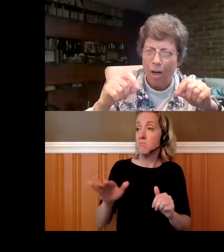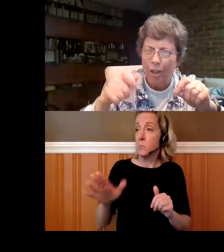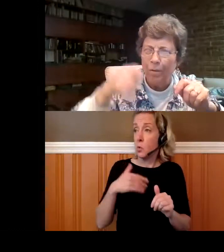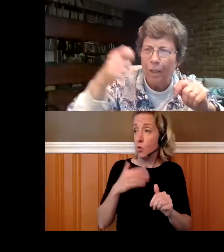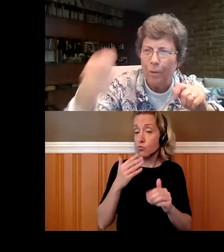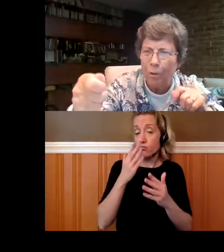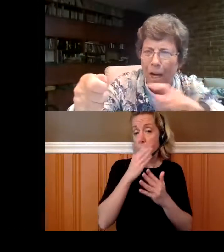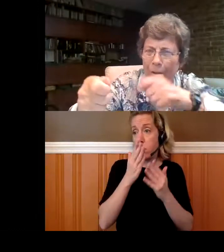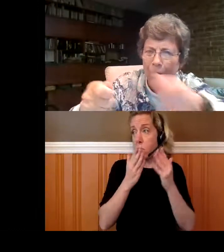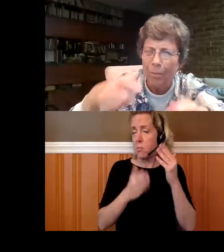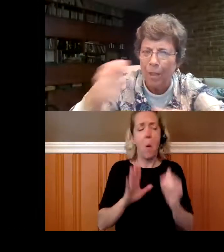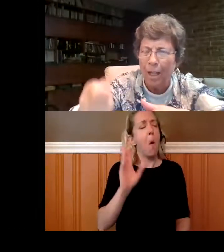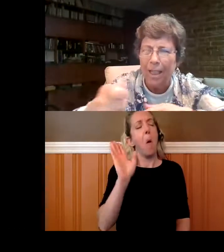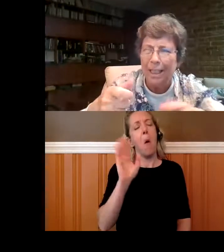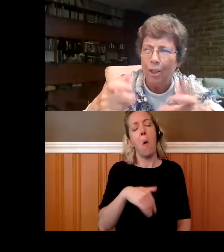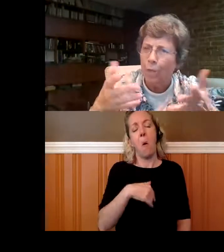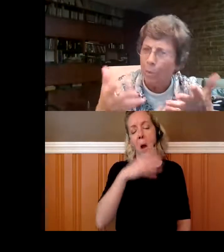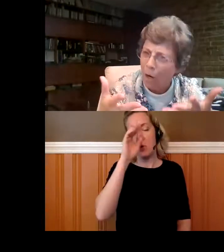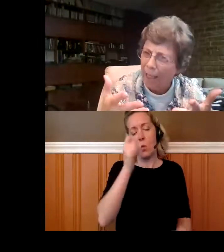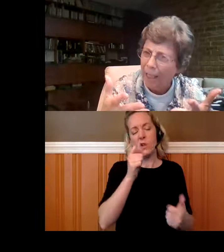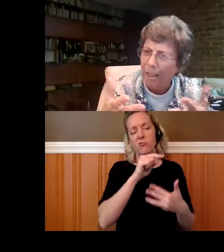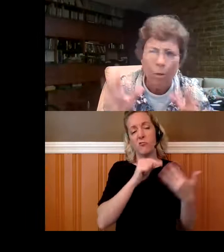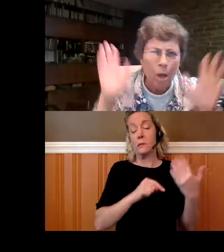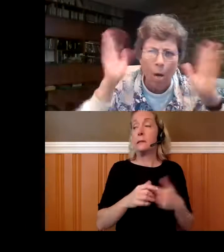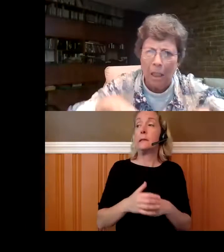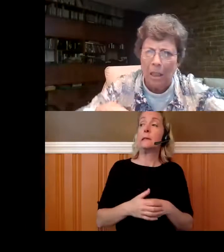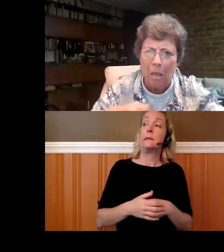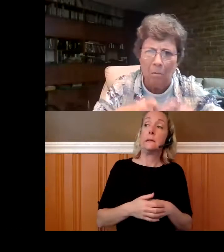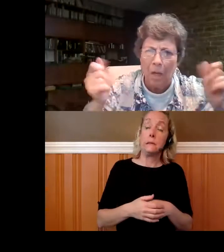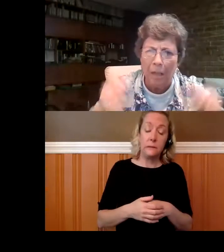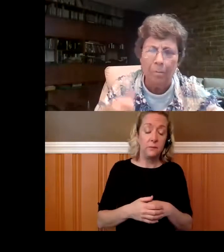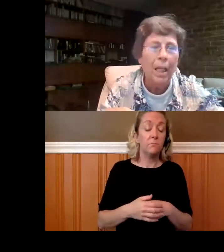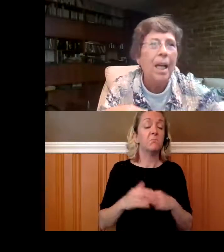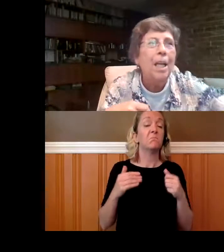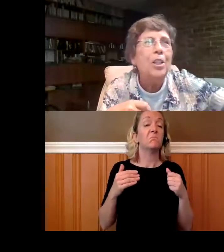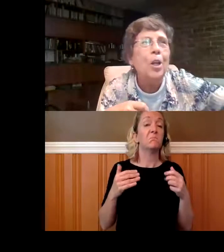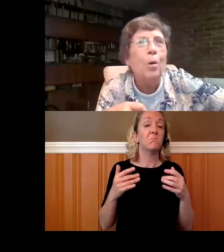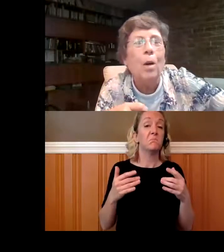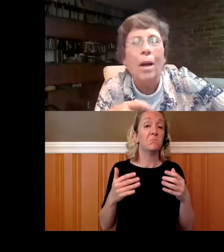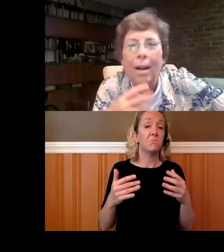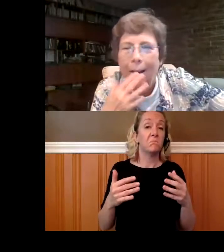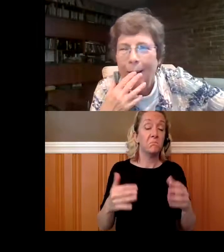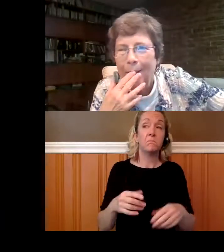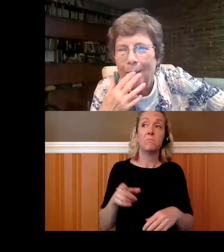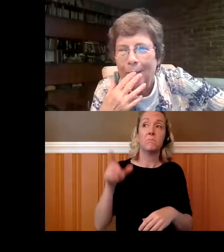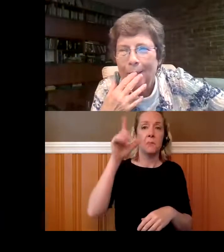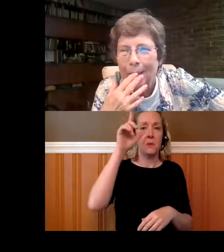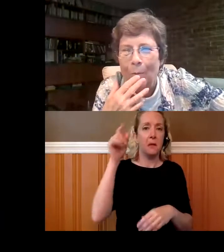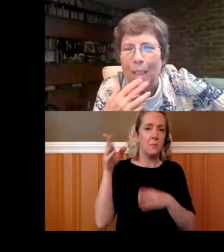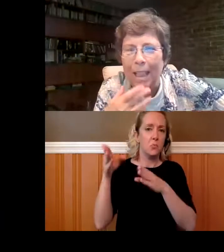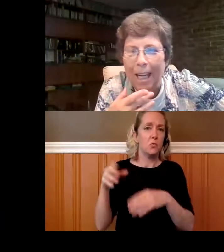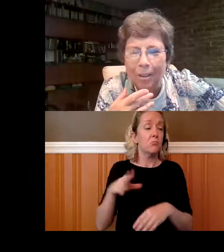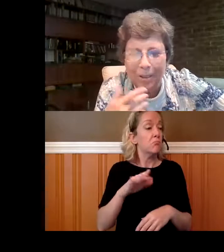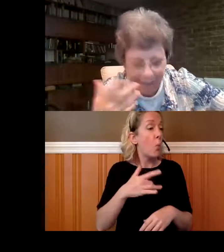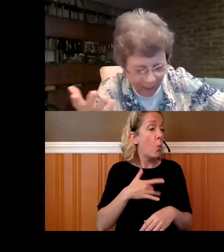no, I'm fine. So a couple of weeks later, one of the people at Gallaudet said, hey, how's it